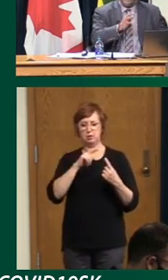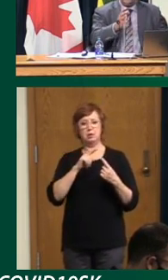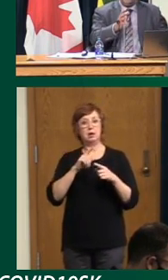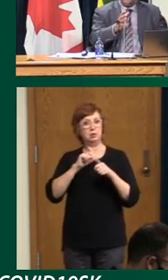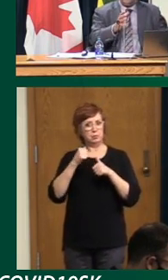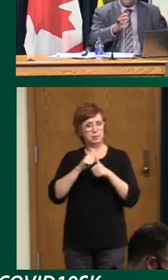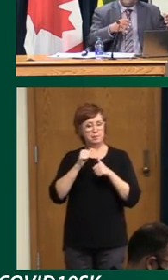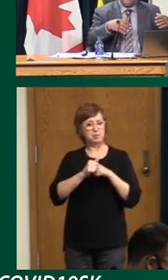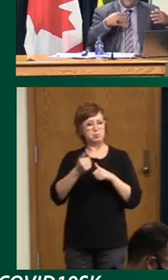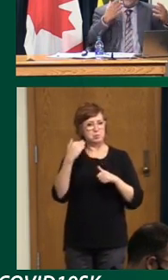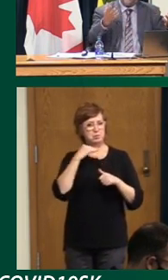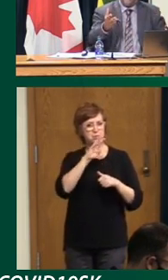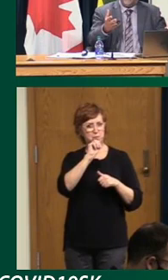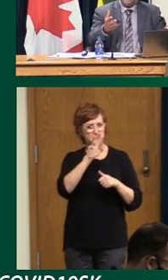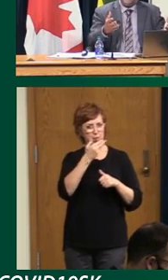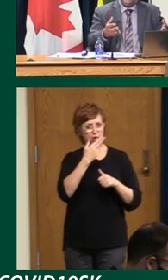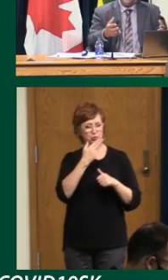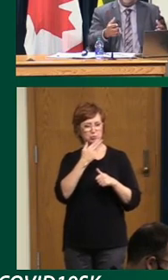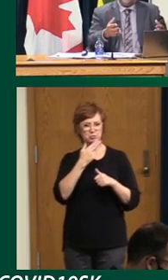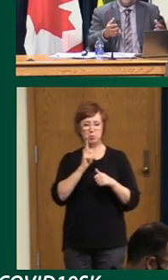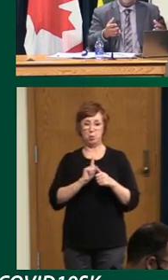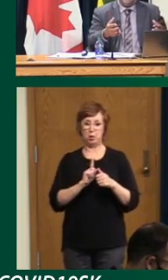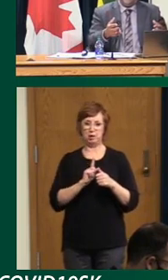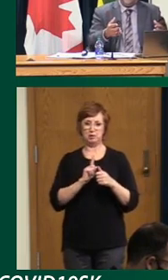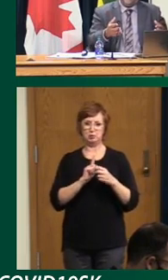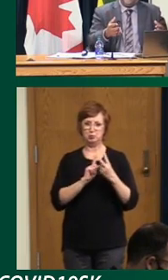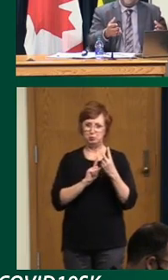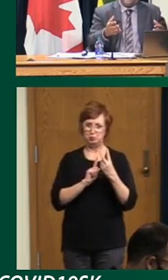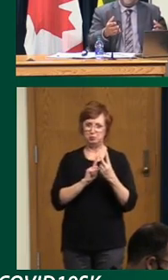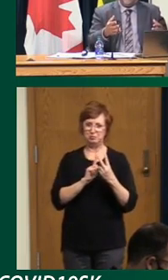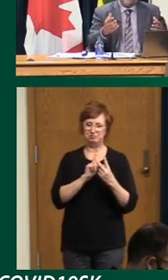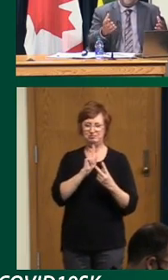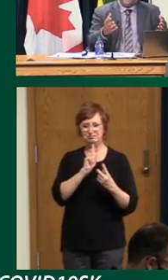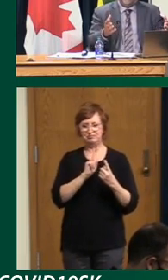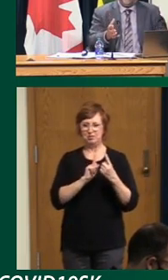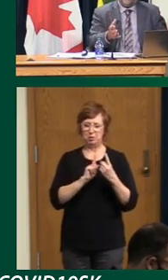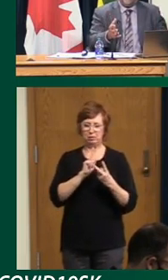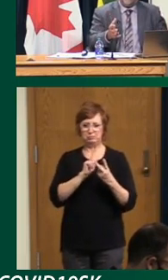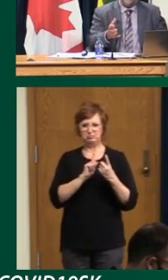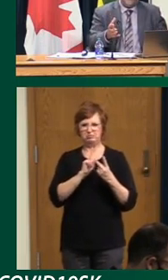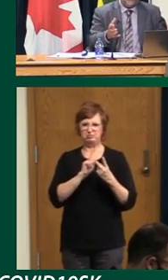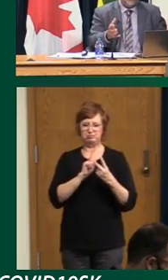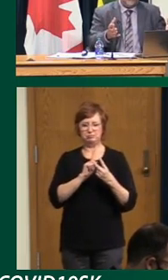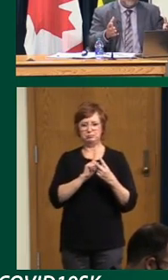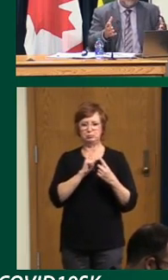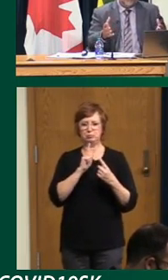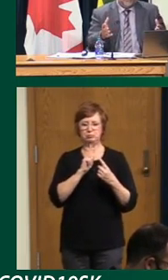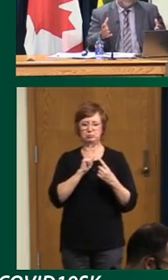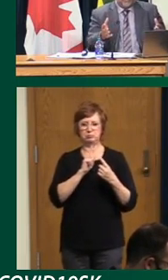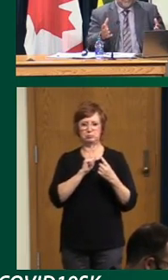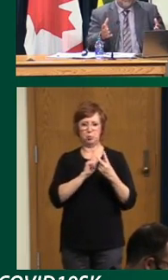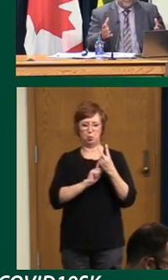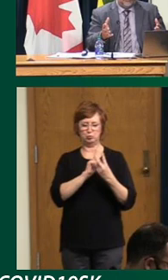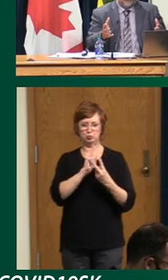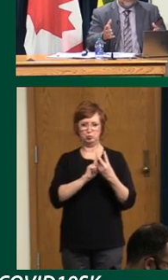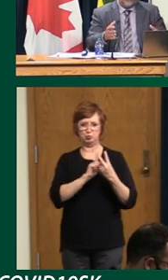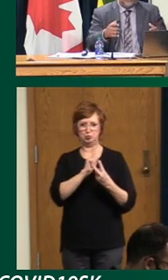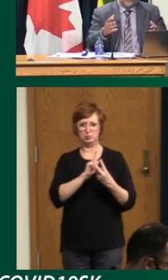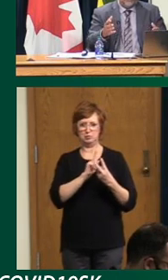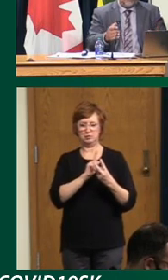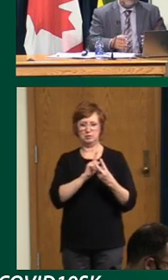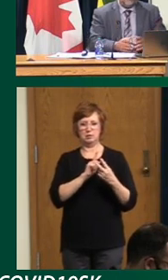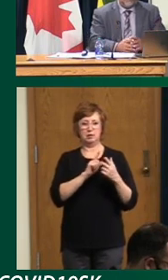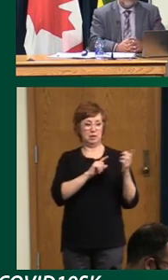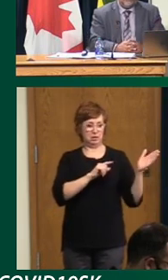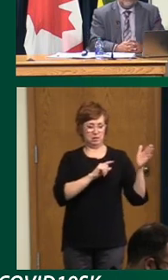March, we were over 1, because people are coming back. They may be transmitting to close household members. Then it became under 1.